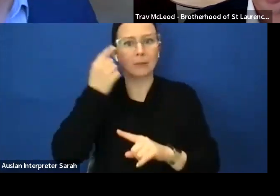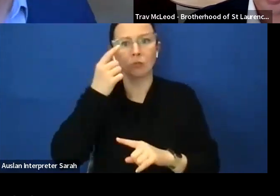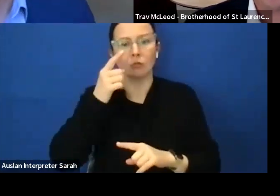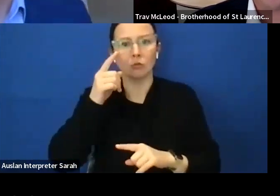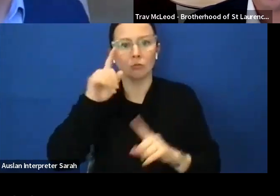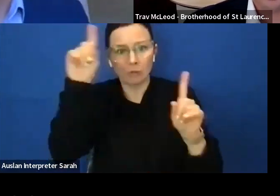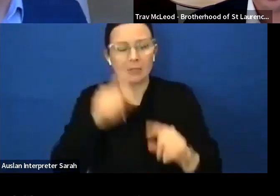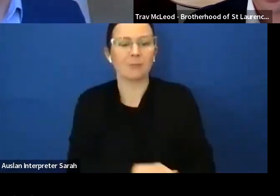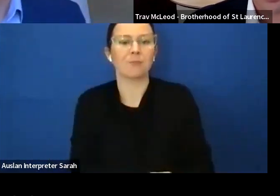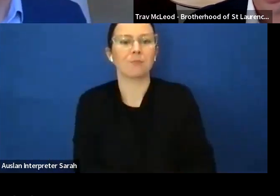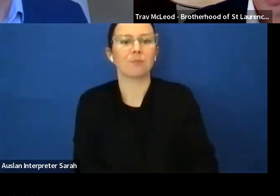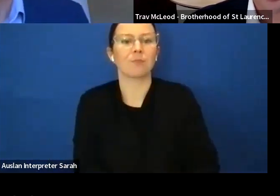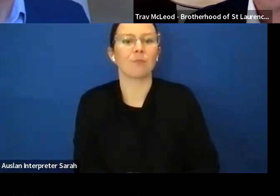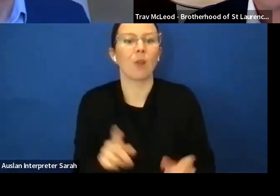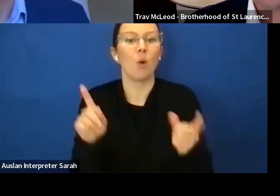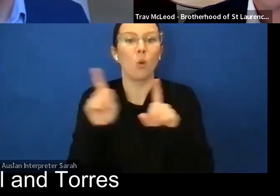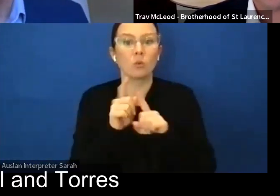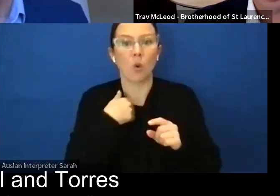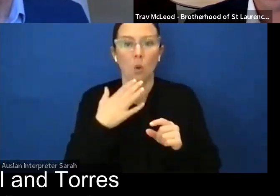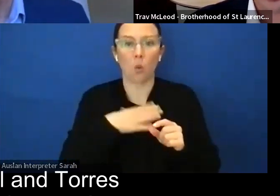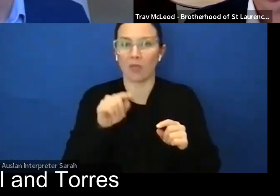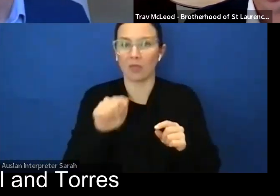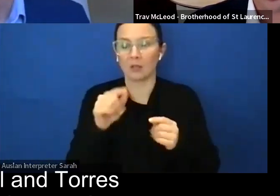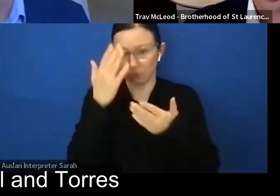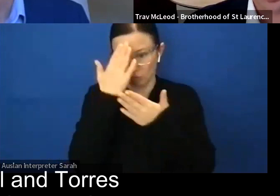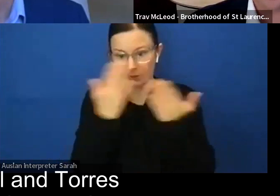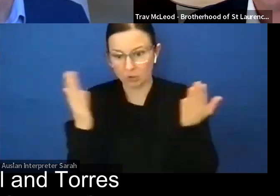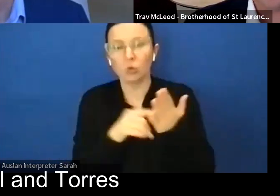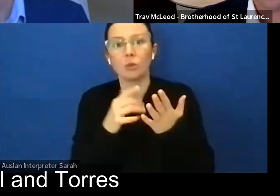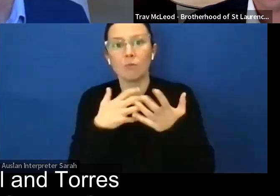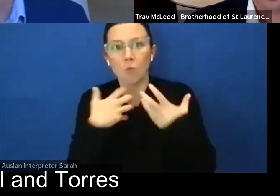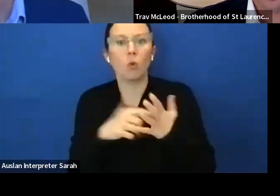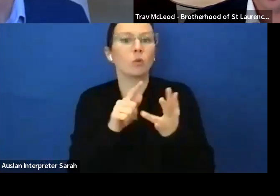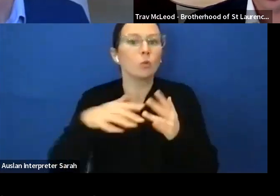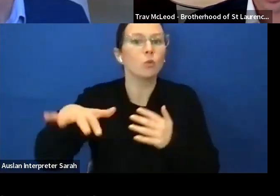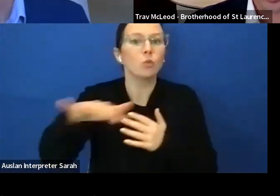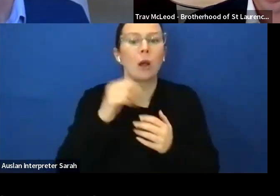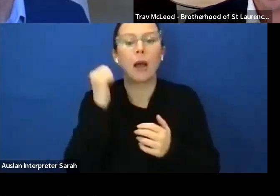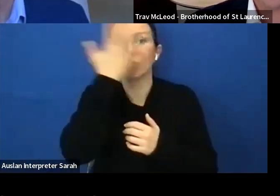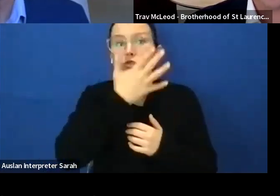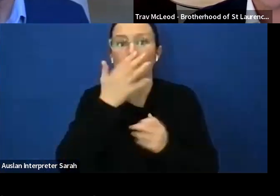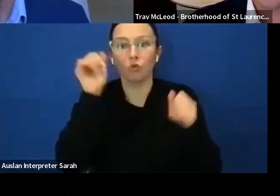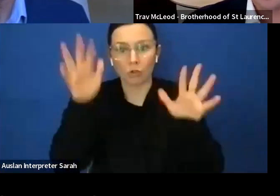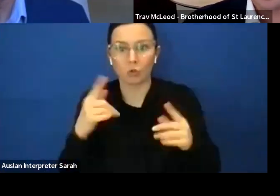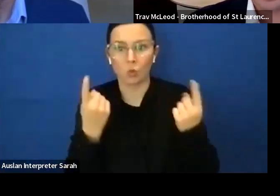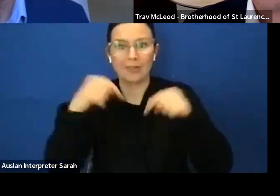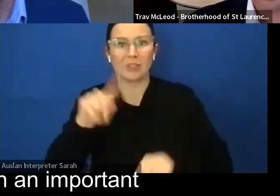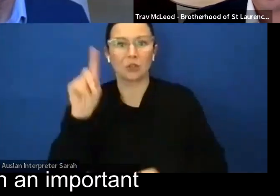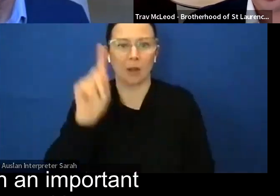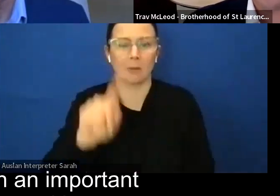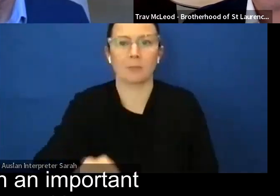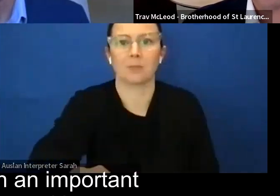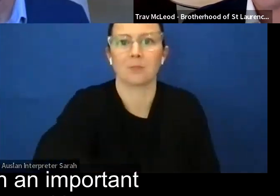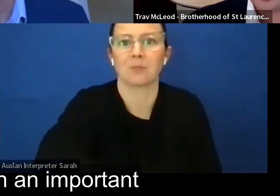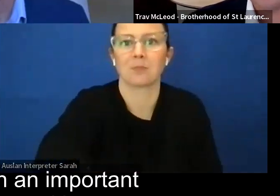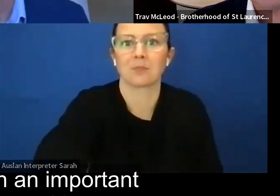want to extend that respect to Aboriginal and Torres Strait Islander people who are joining us today in what